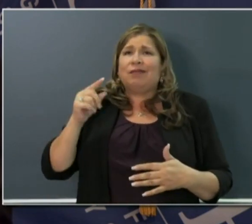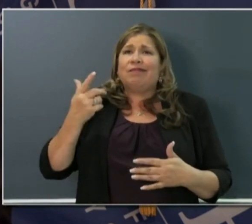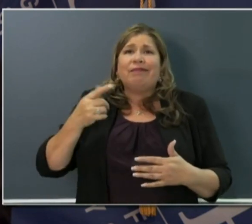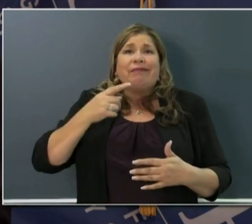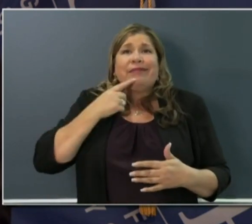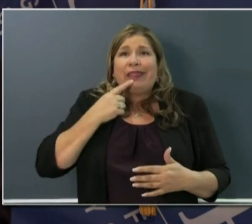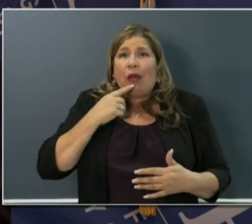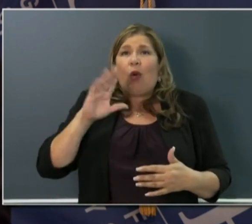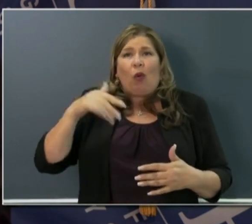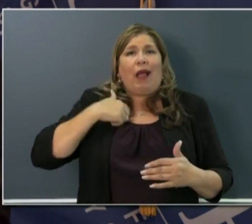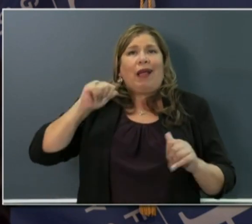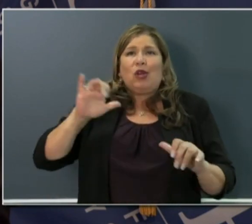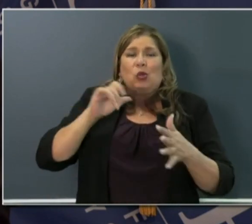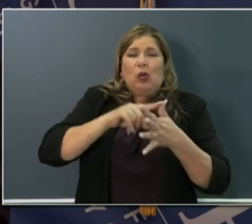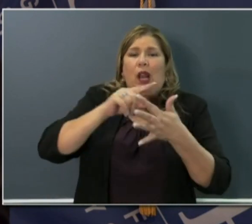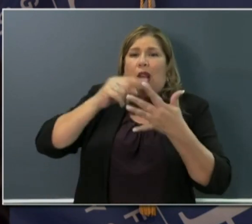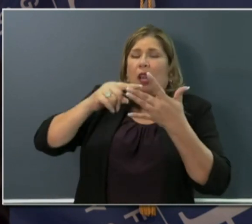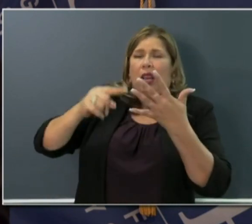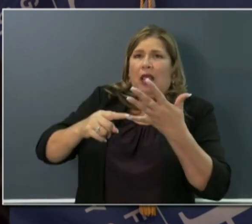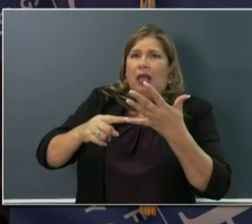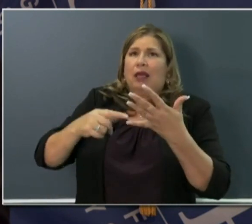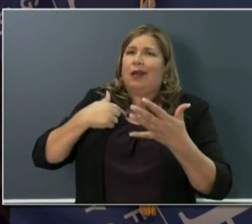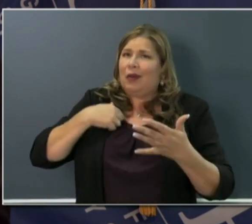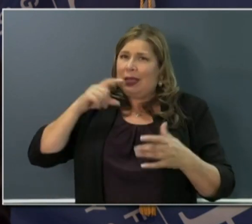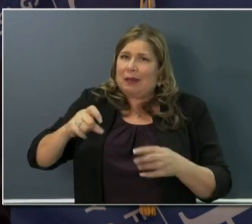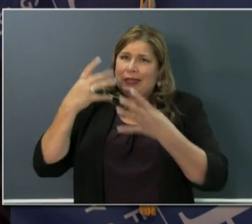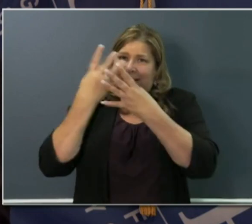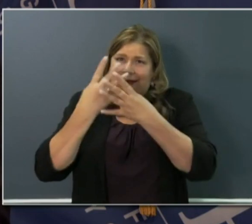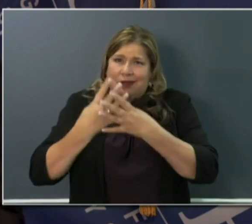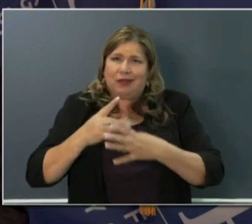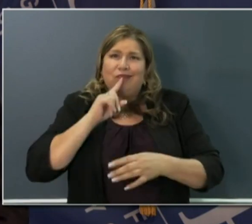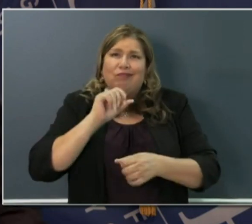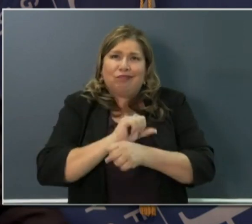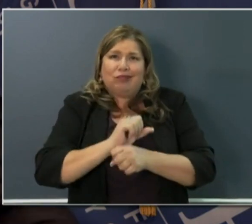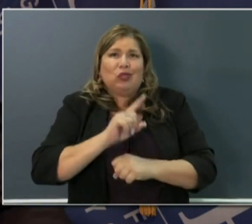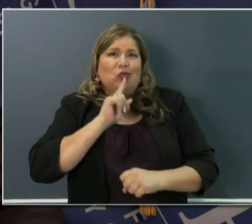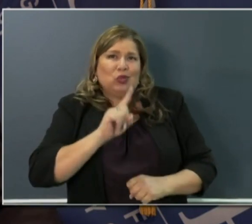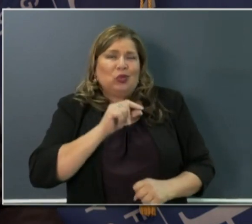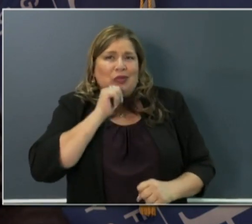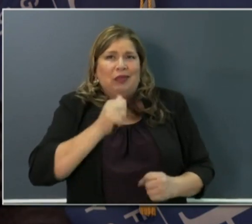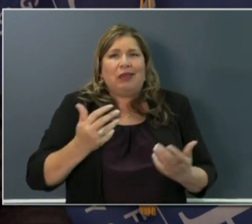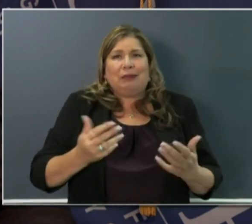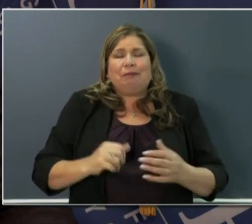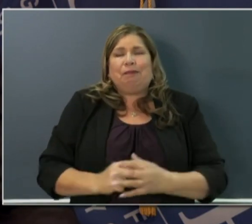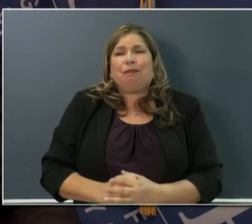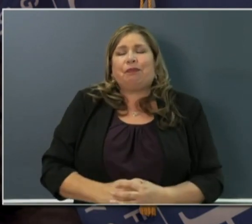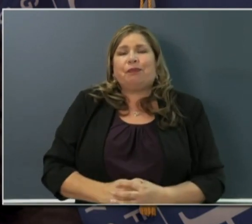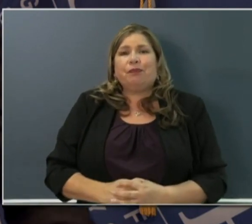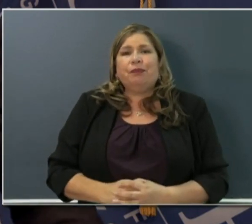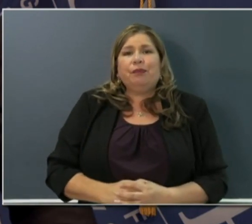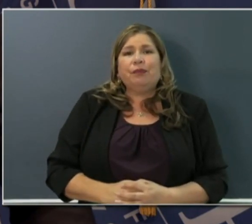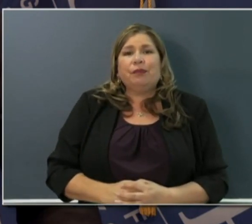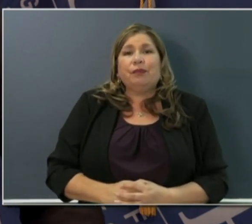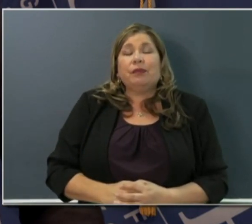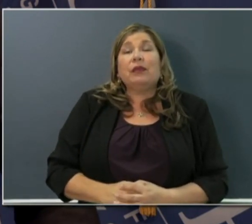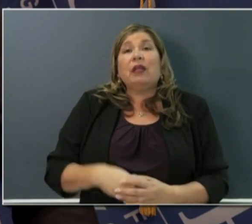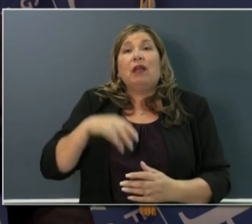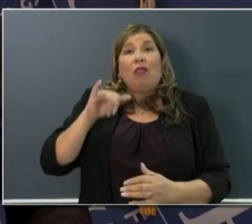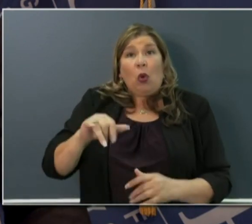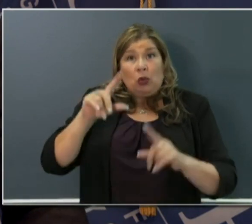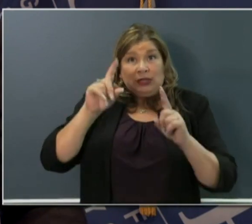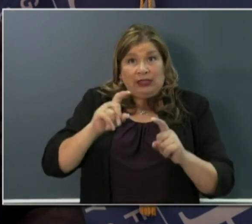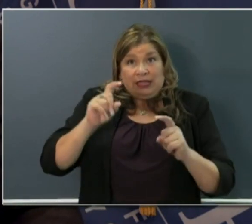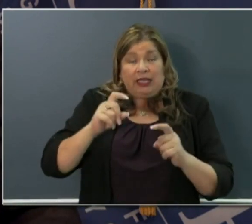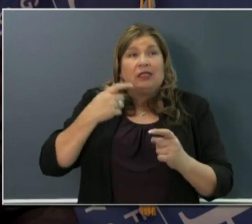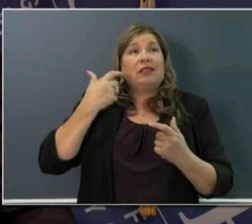we have to test. Those test results, by the way, have come back in the state of California. 2,000